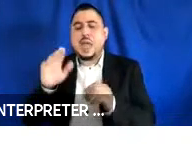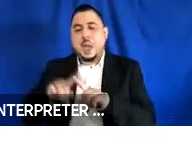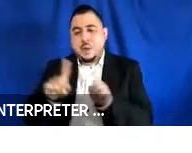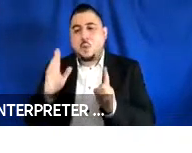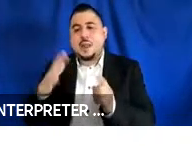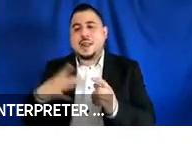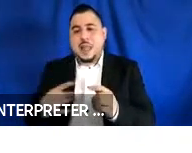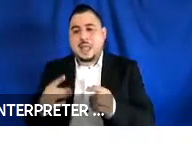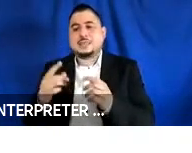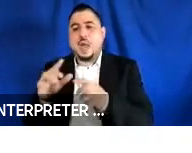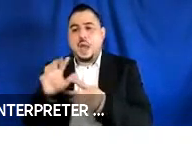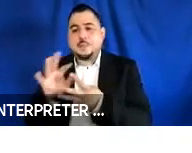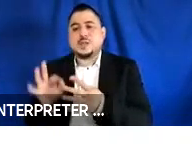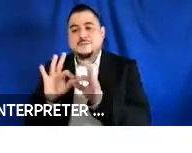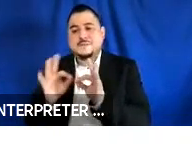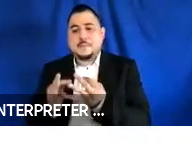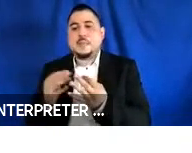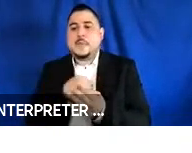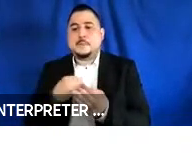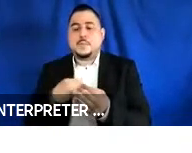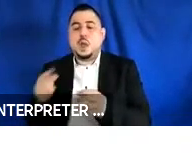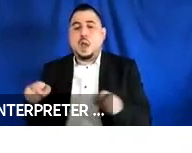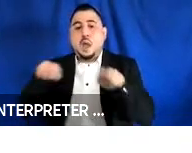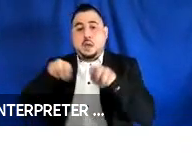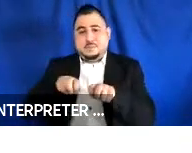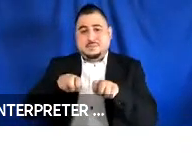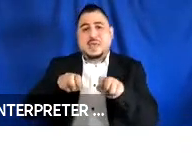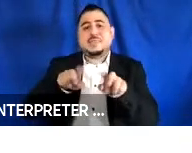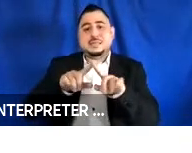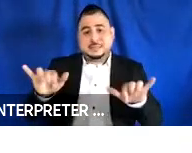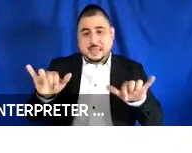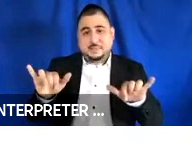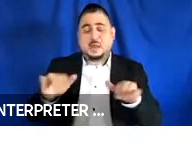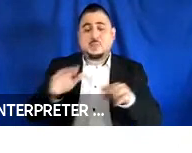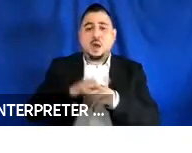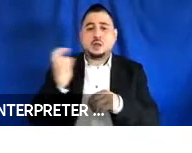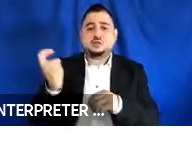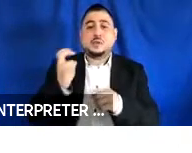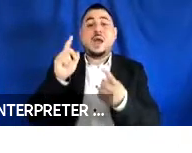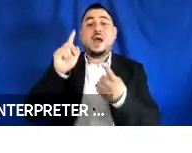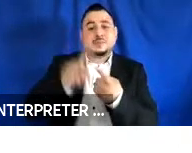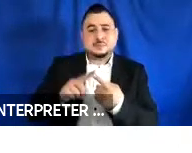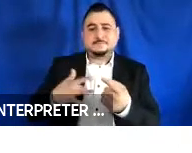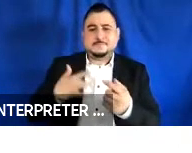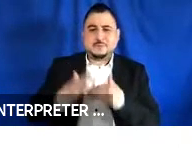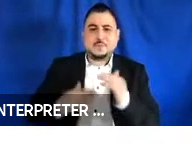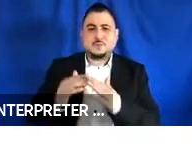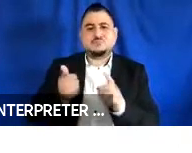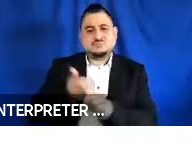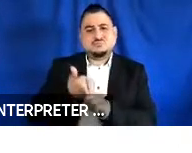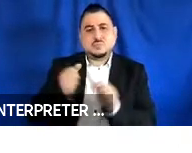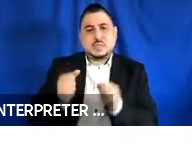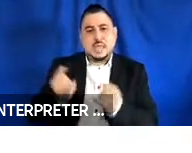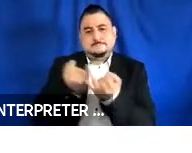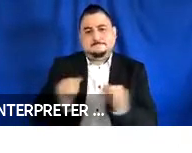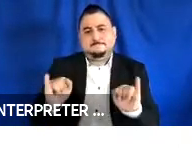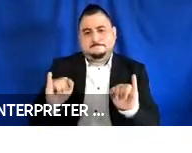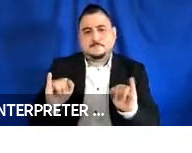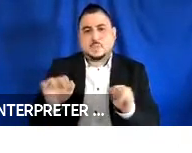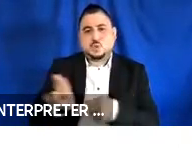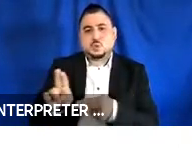the option of a family member accompanying them on AV trips until they felt comfortable traveling independently on this new